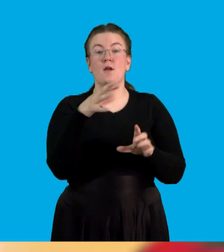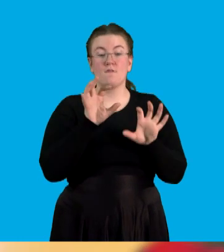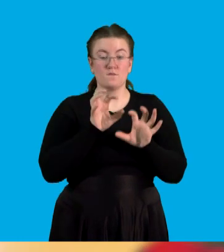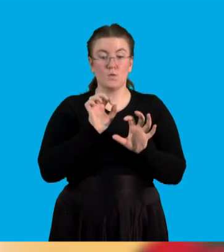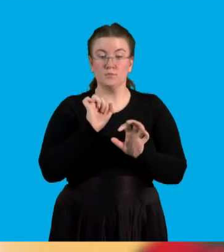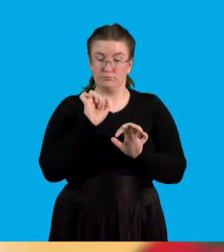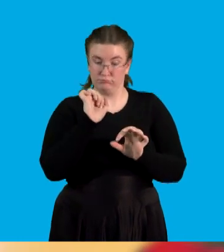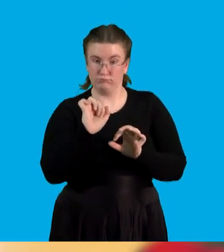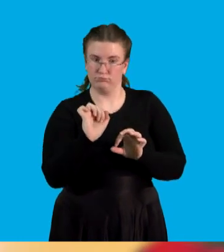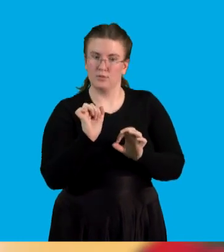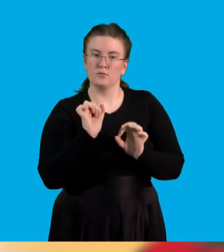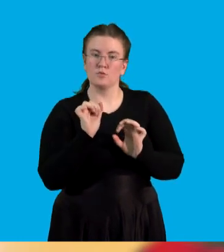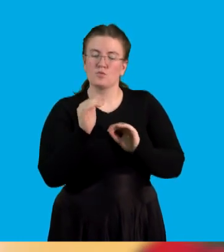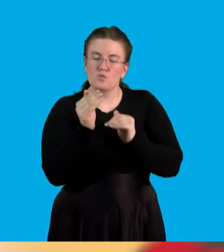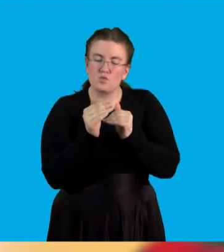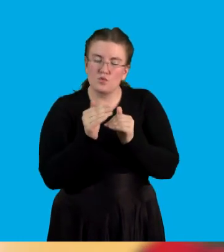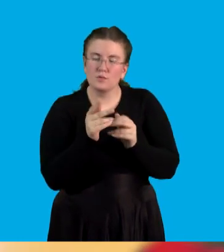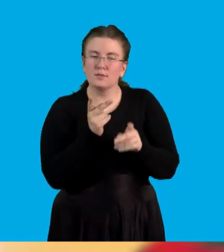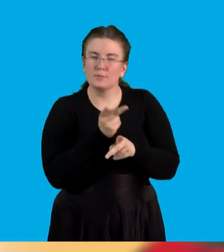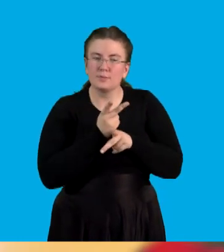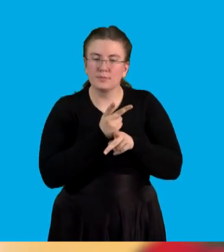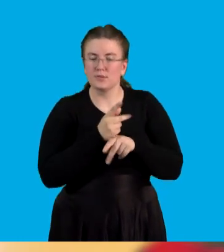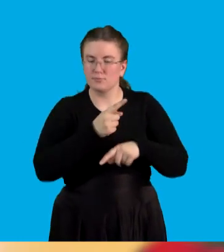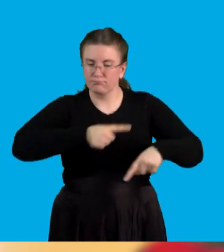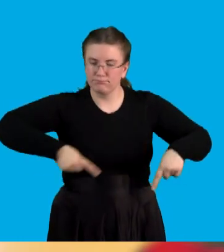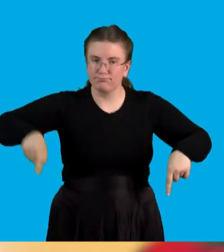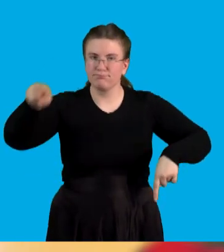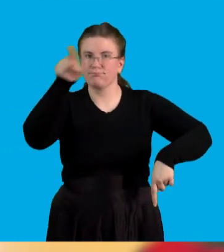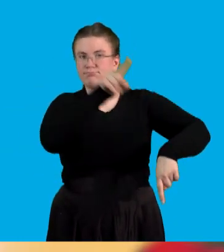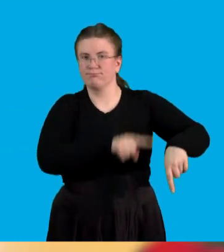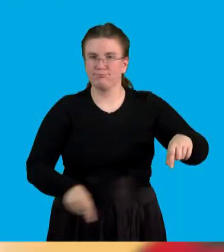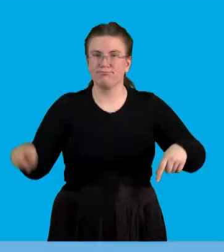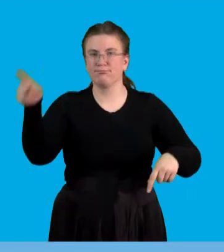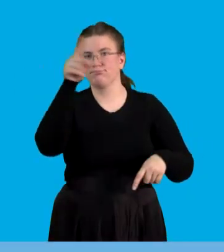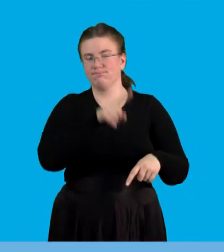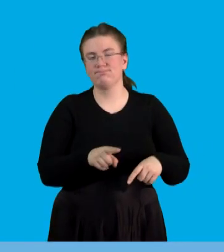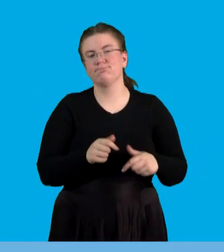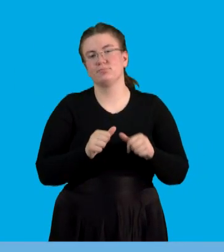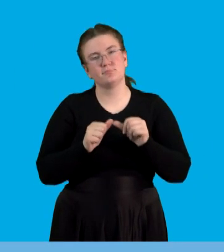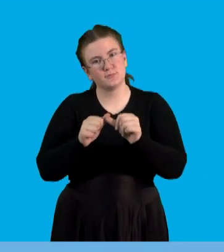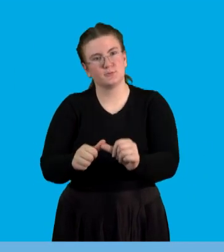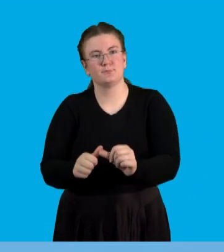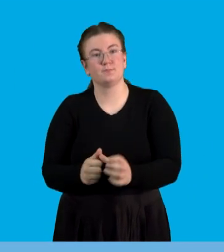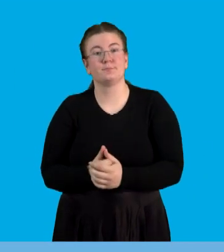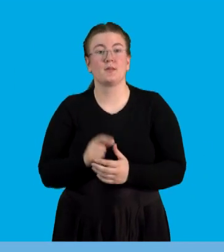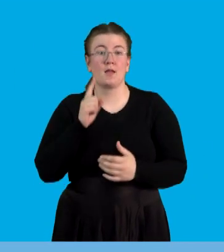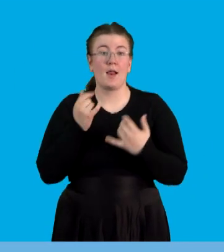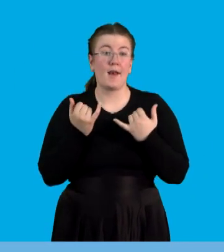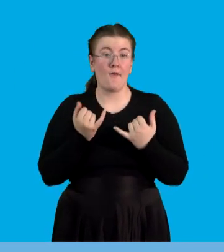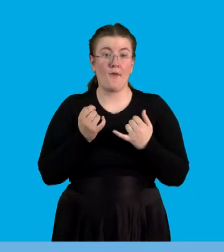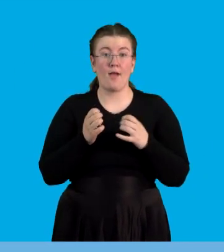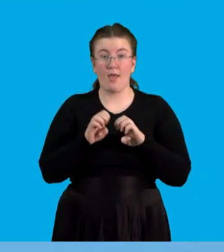the sun and keeping them in orbit. Now the Earth exerts a gravitational force of attraction on any